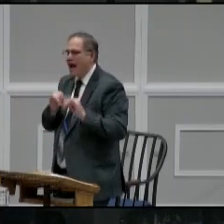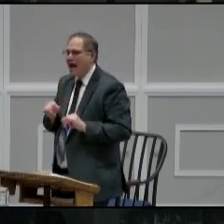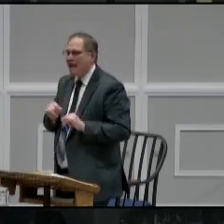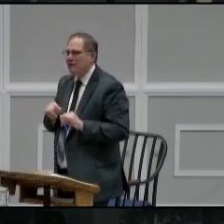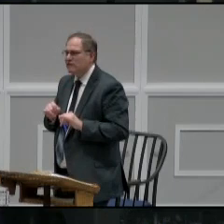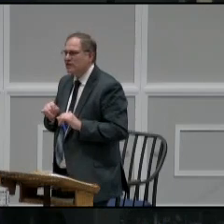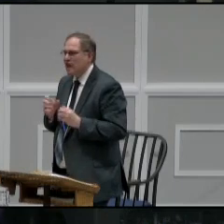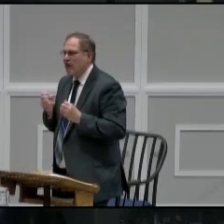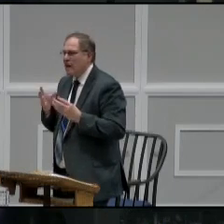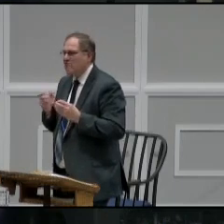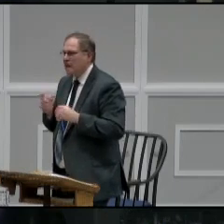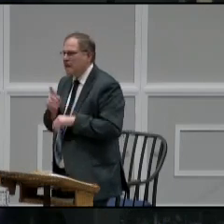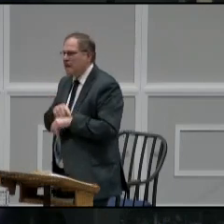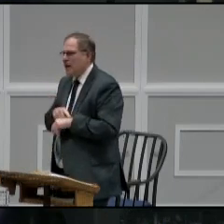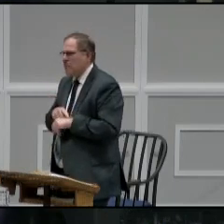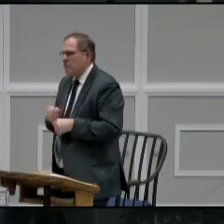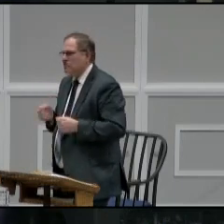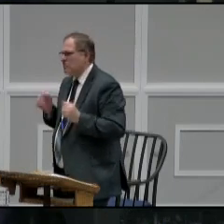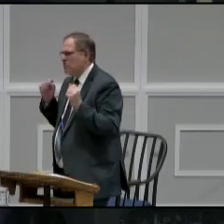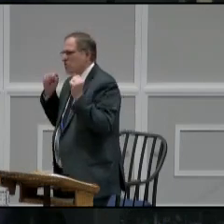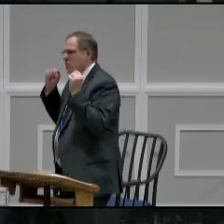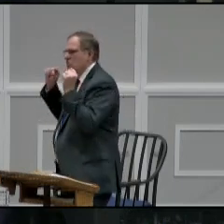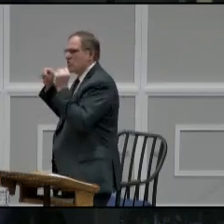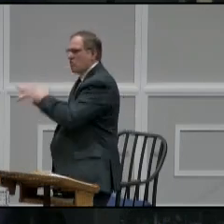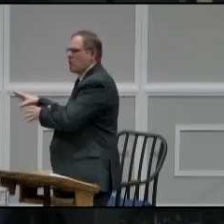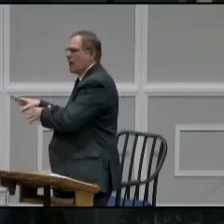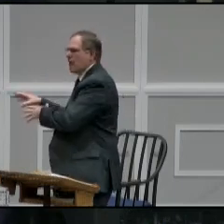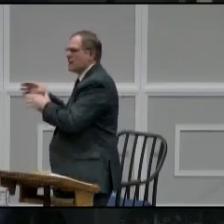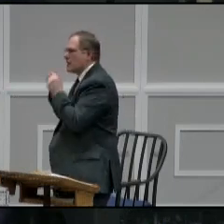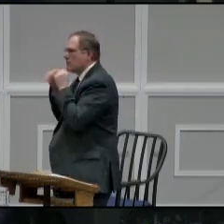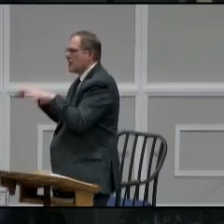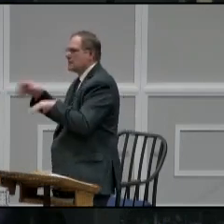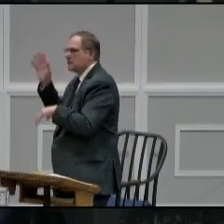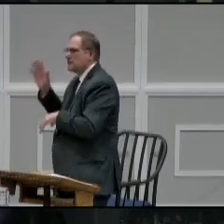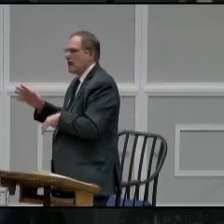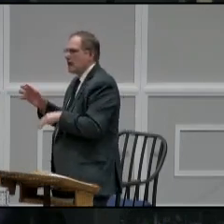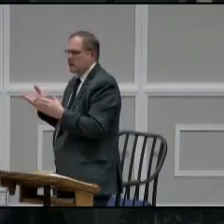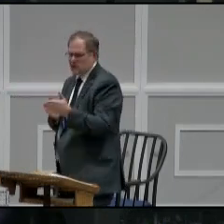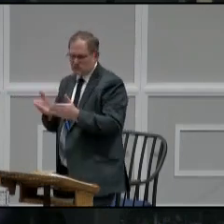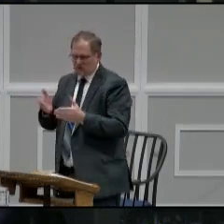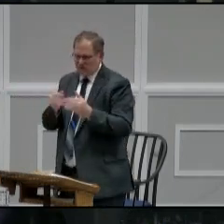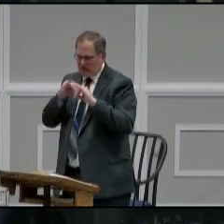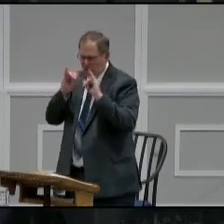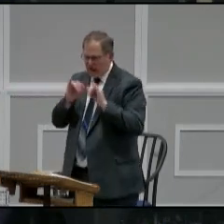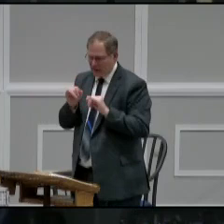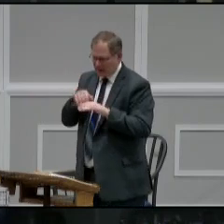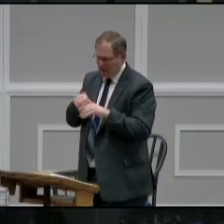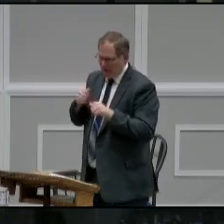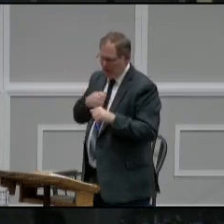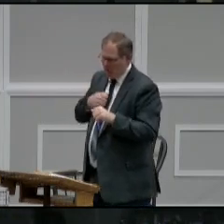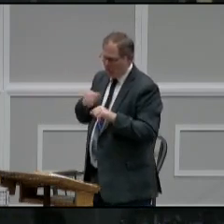But how often we'll just throw them to the wind to serve some idol.